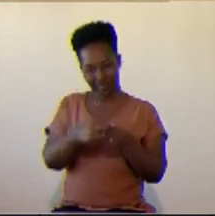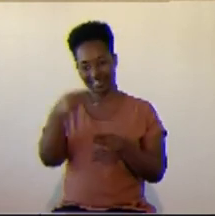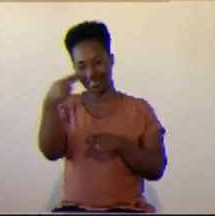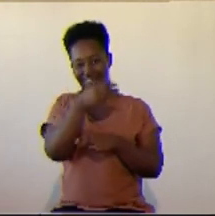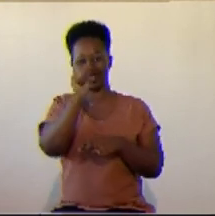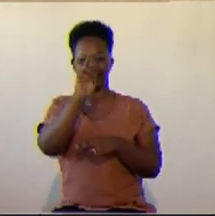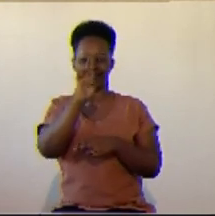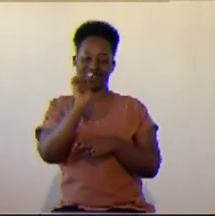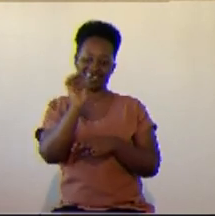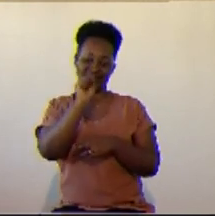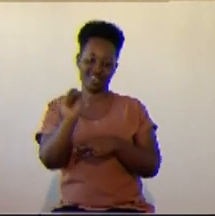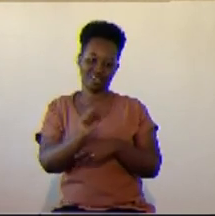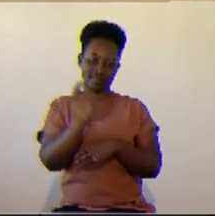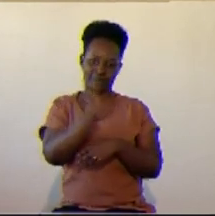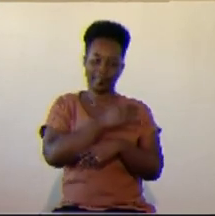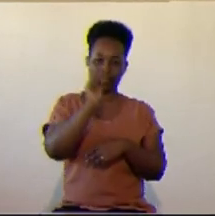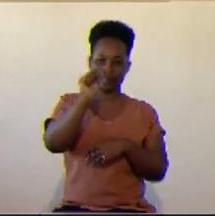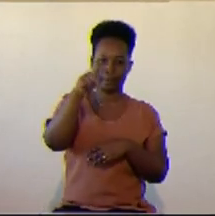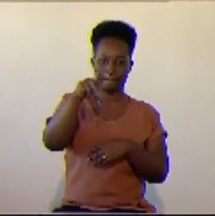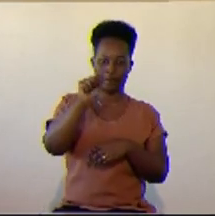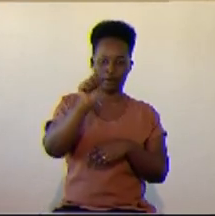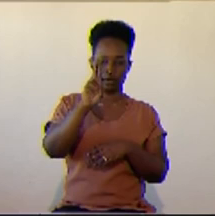Okay? Good.